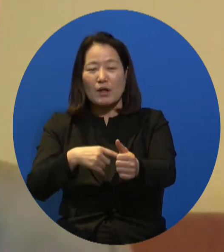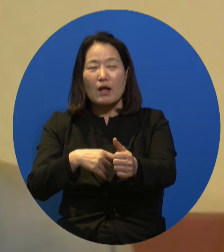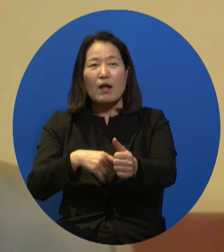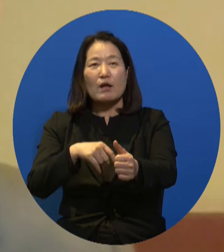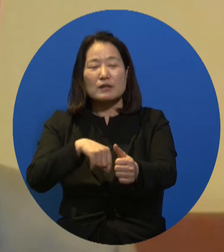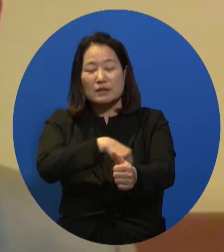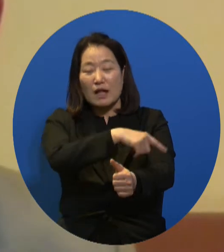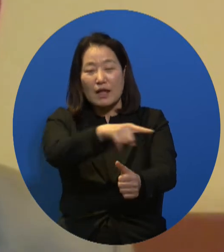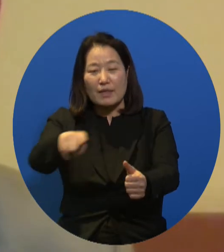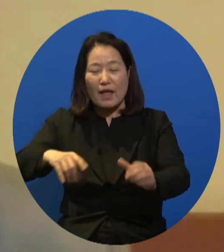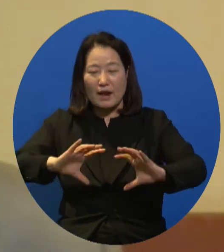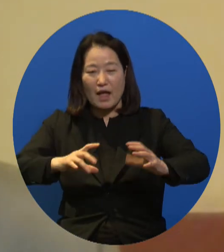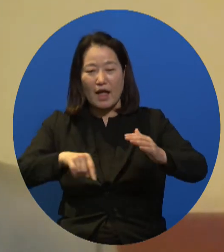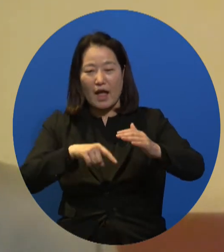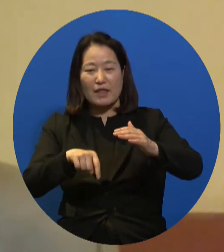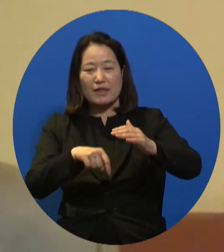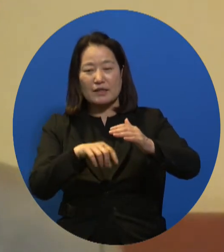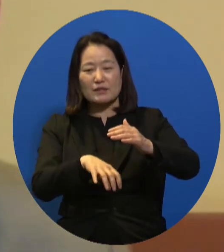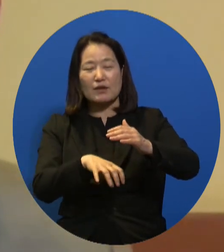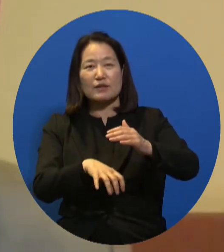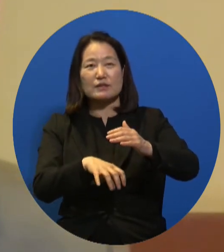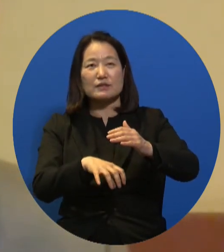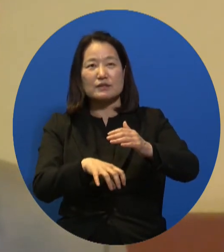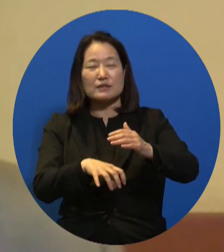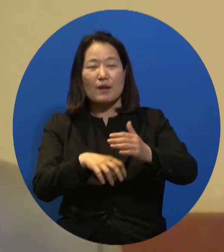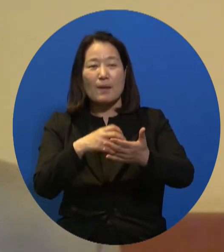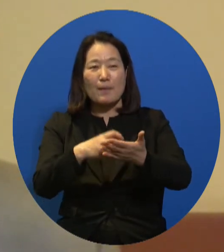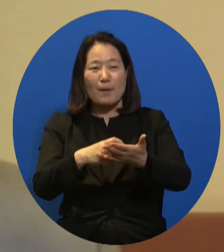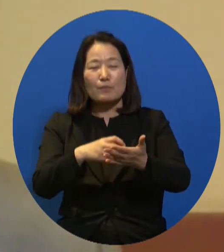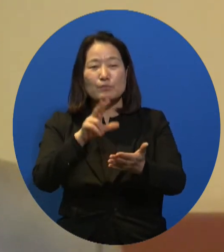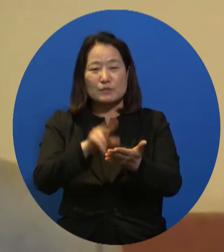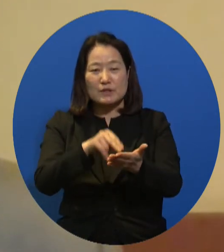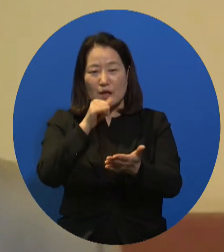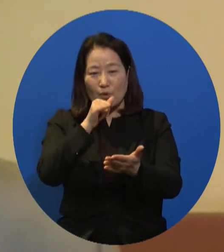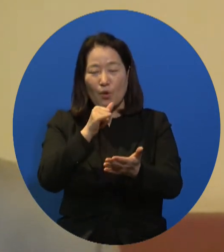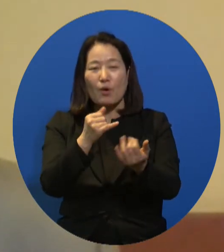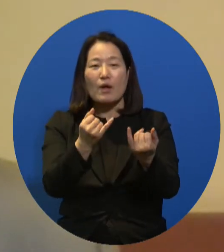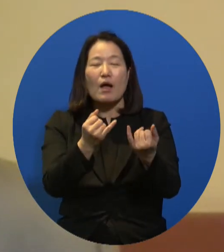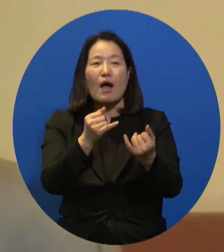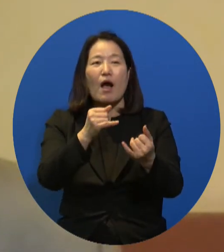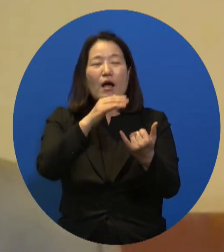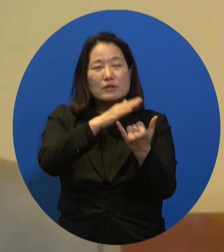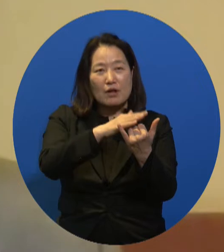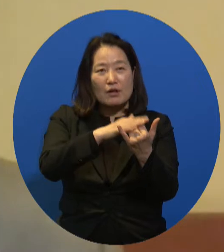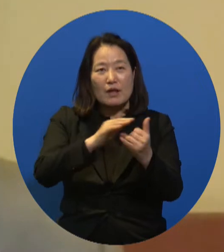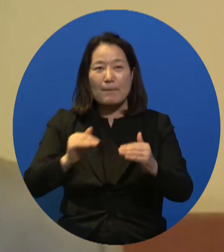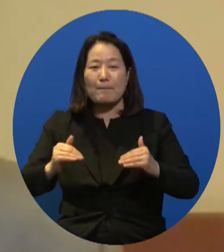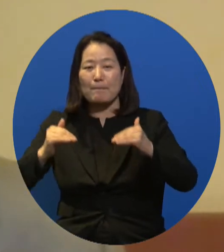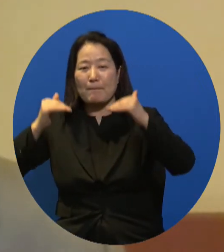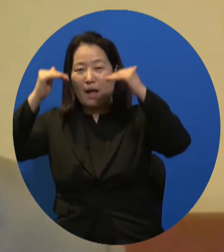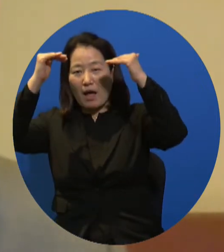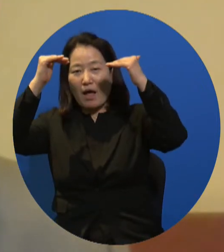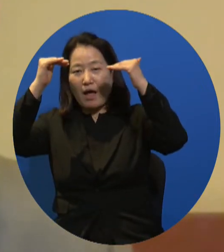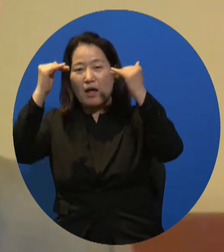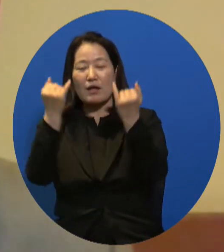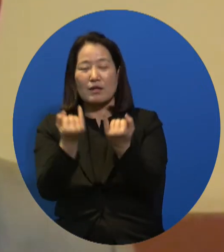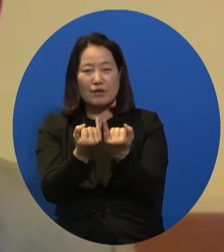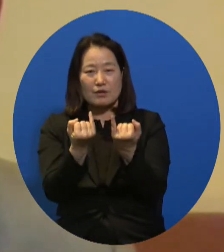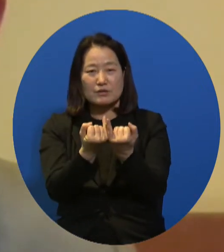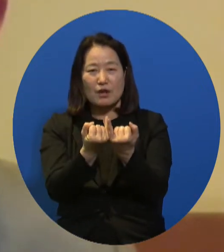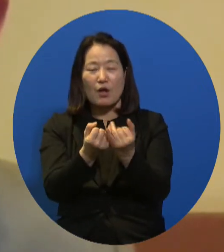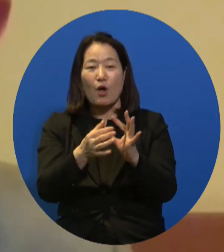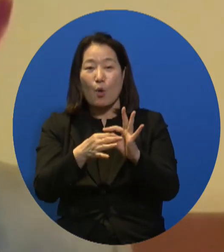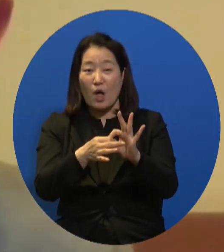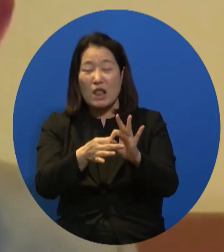systematic violations of the rights of both adults and children with disabilities and demanded immediate remedial actions